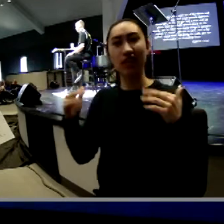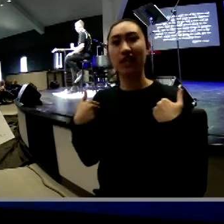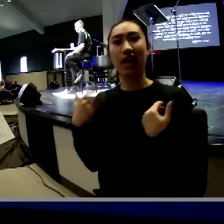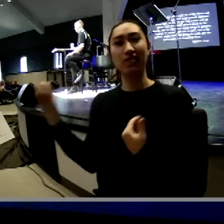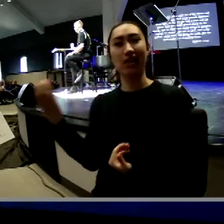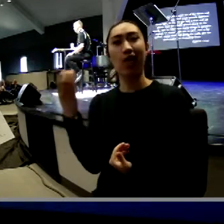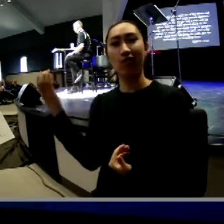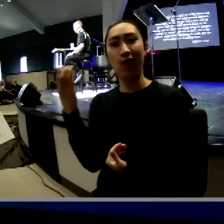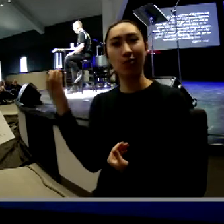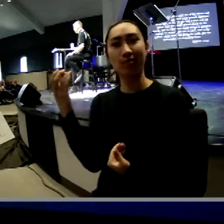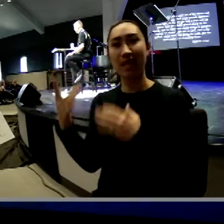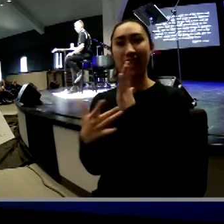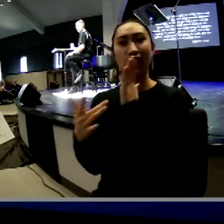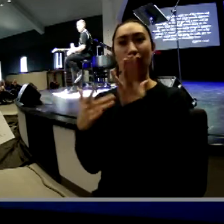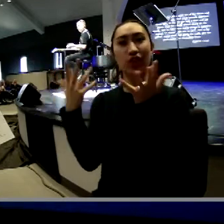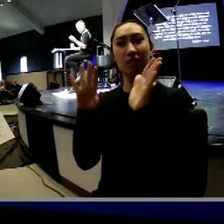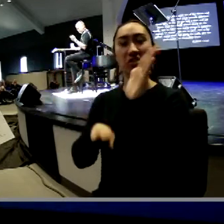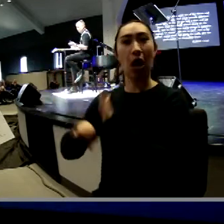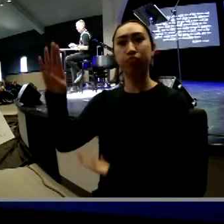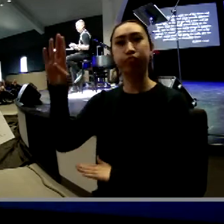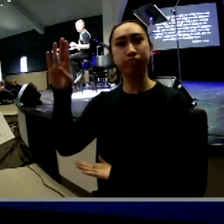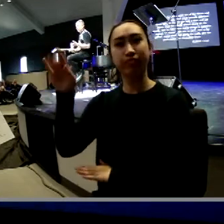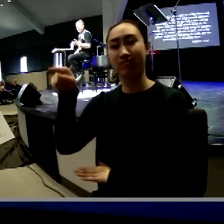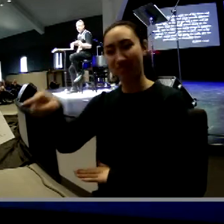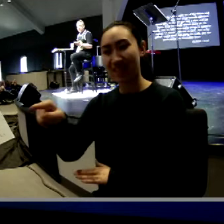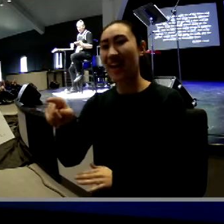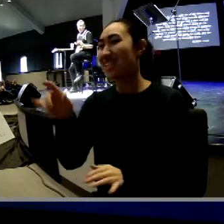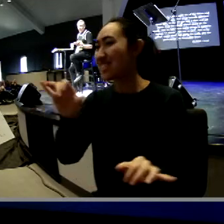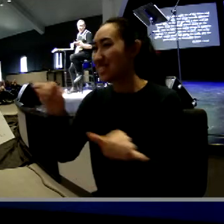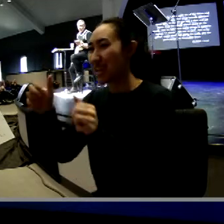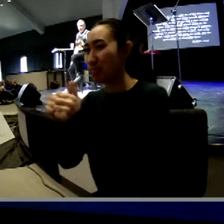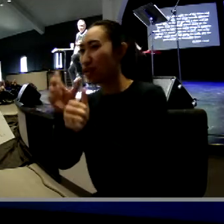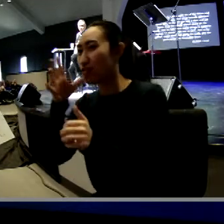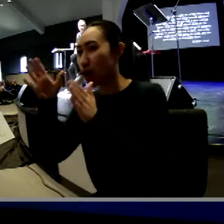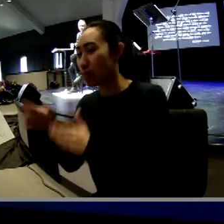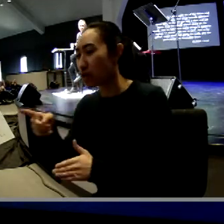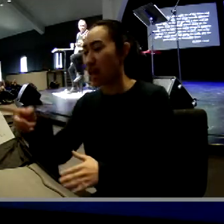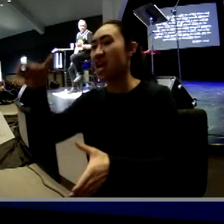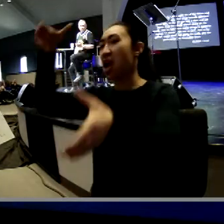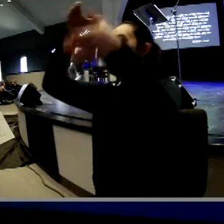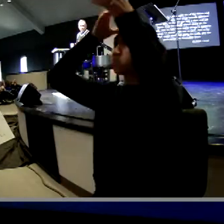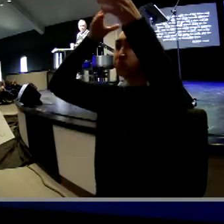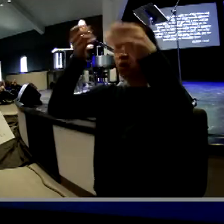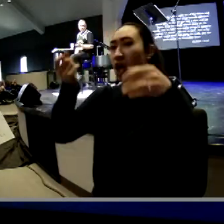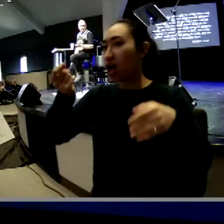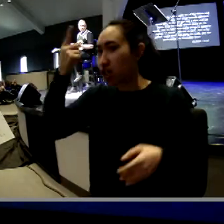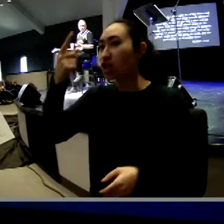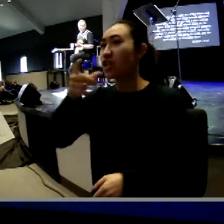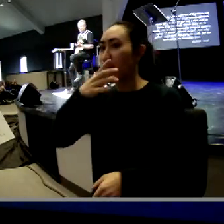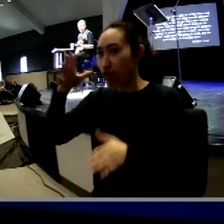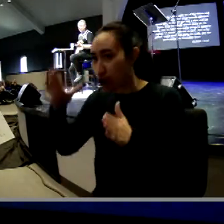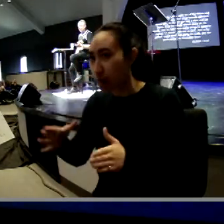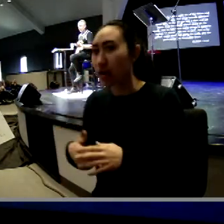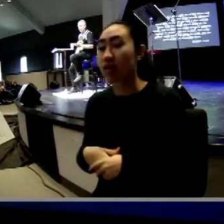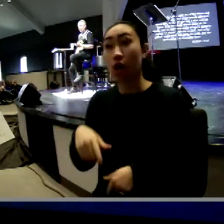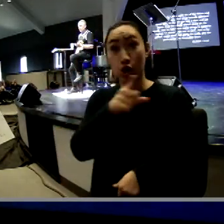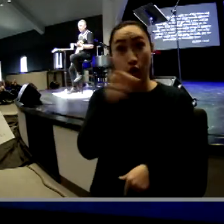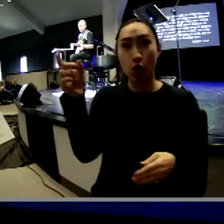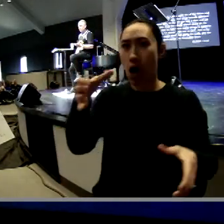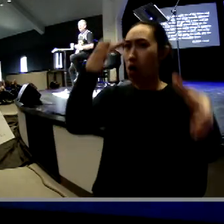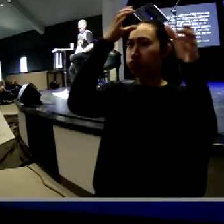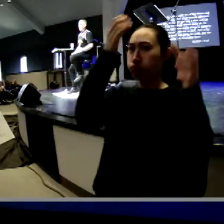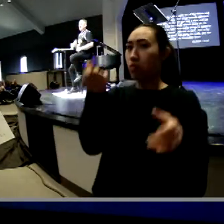And when we go out to dinner together, you still have that stupid cell phone in your hand. Does anybody know?